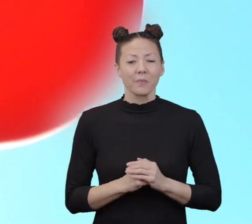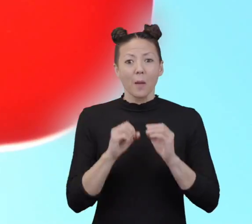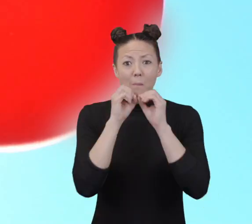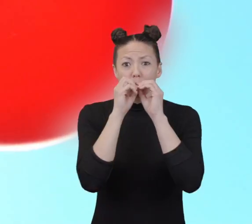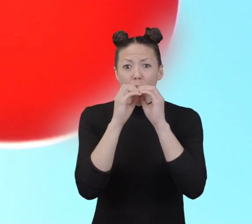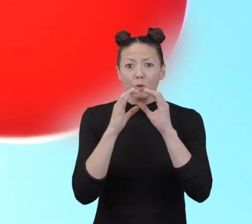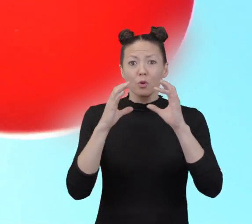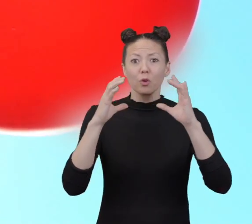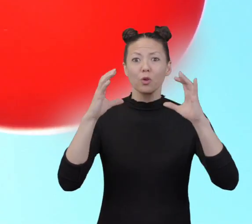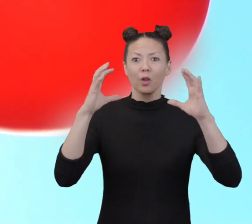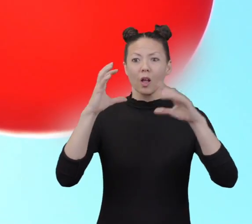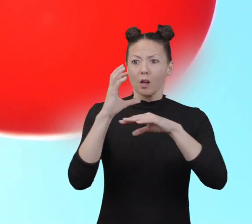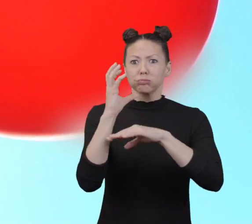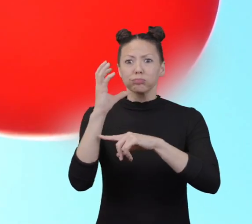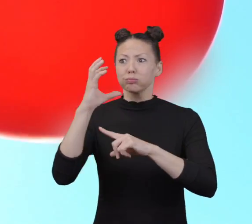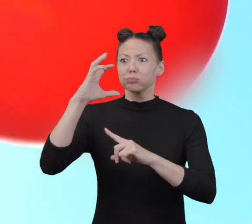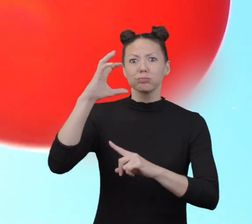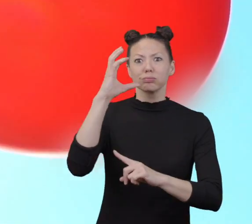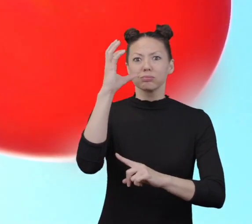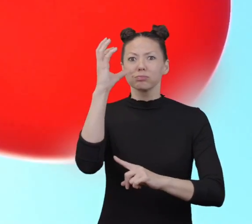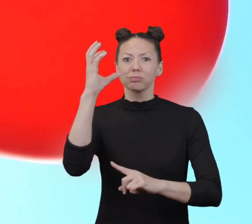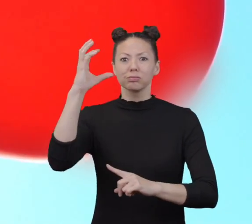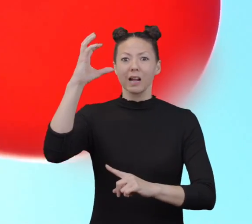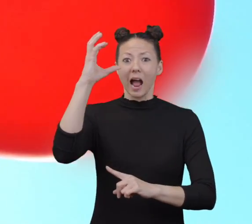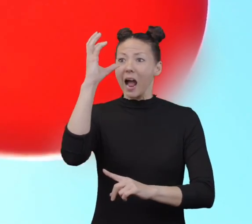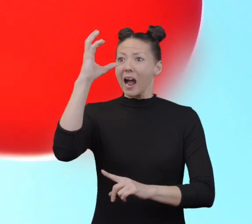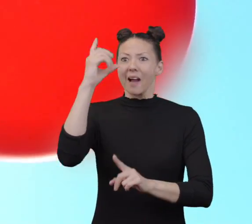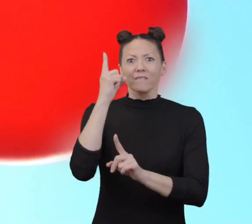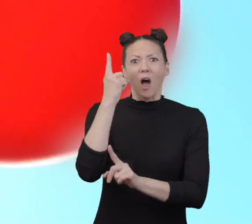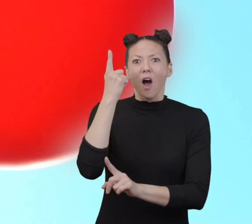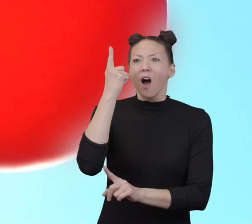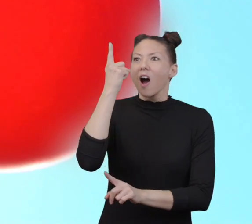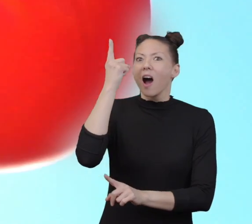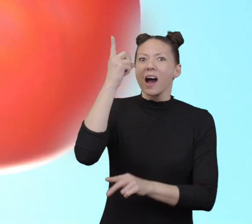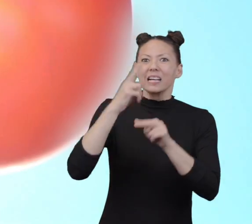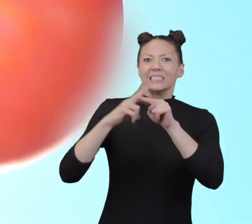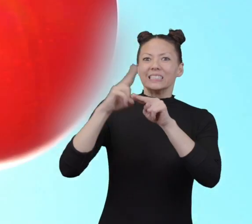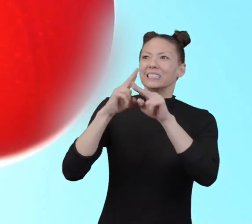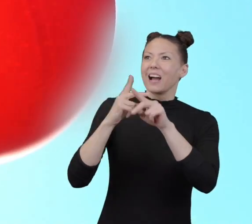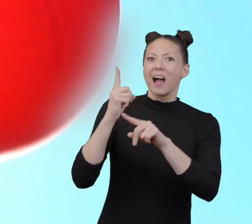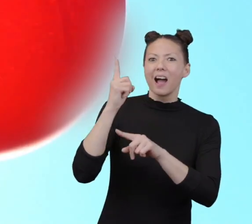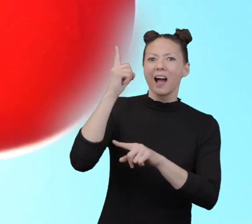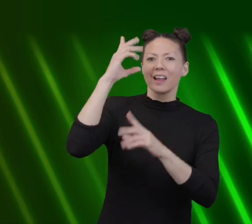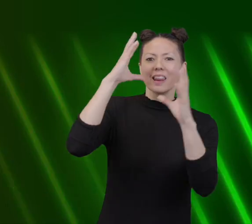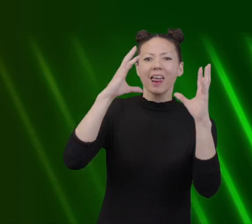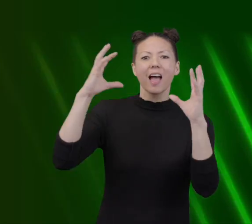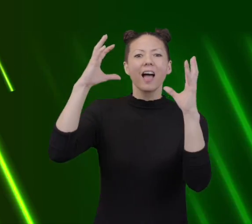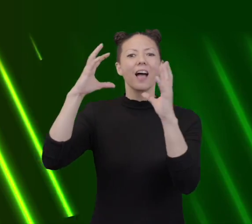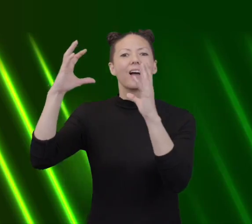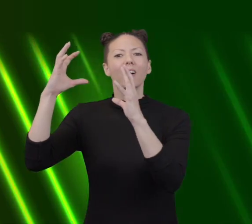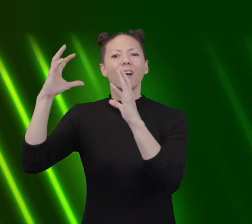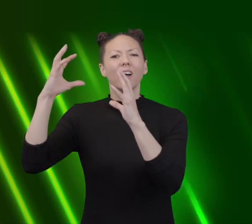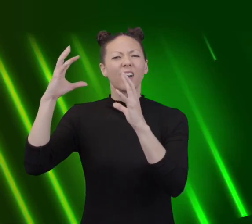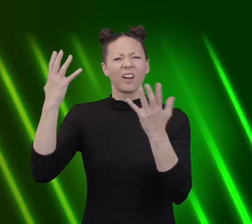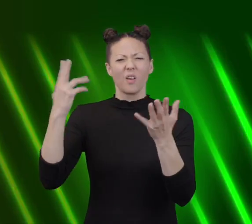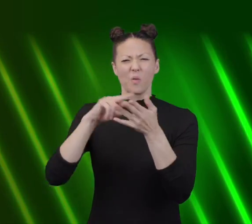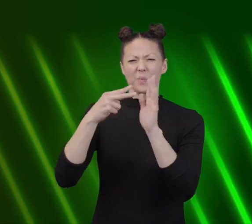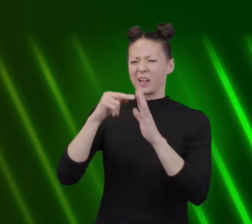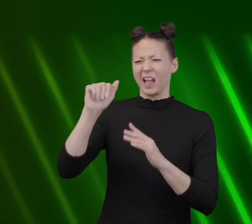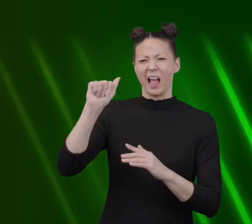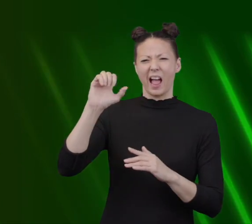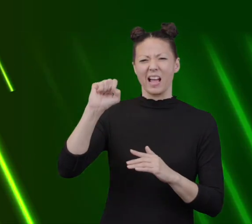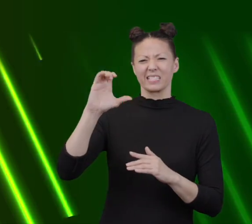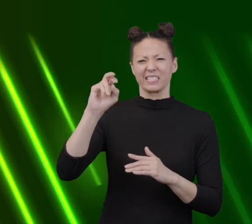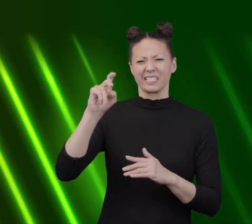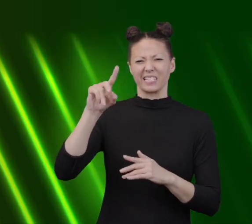the balloon ascended into the air as it moved higher into the clouds. What does the word ascended